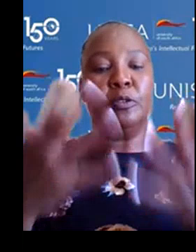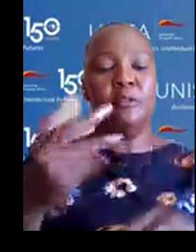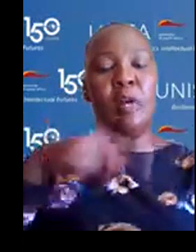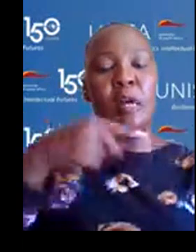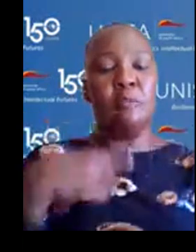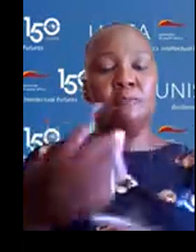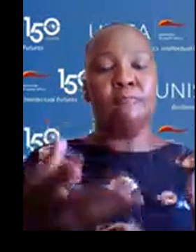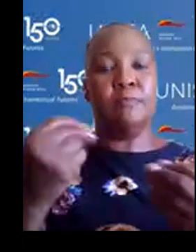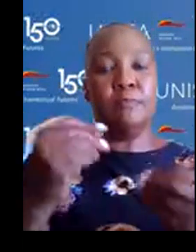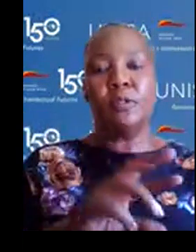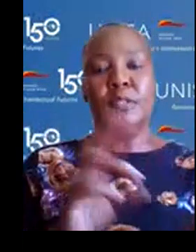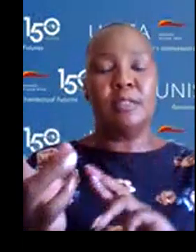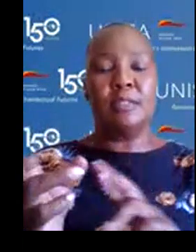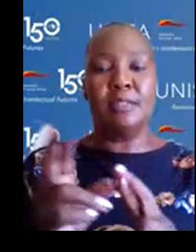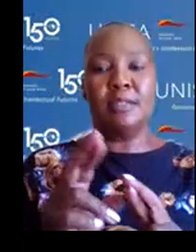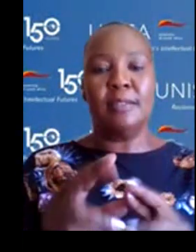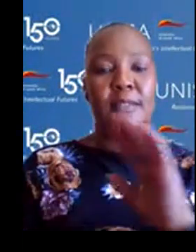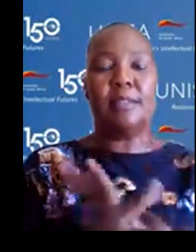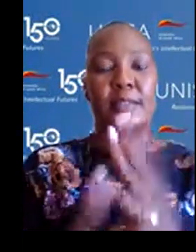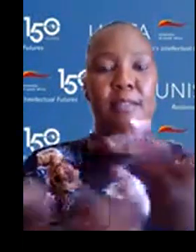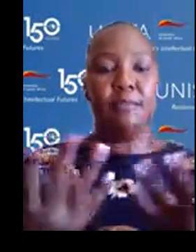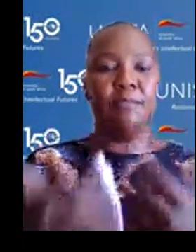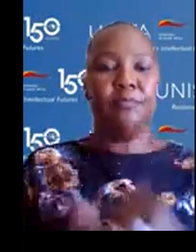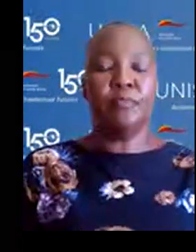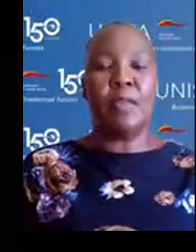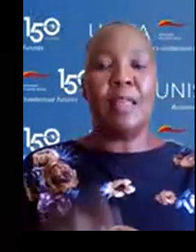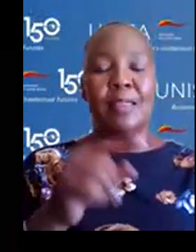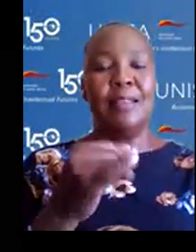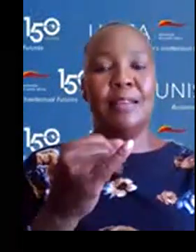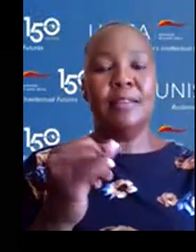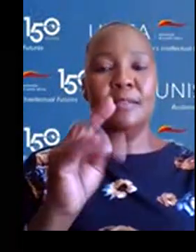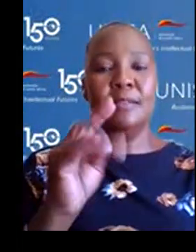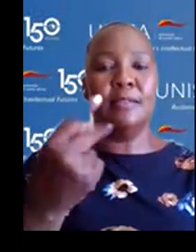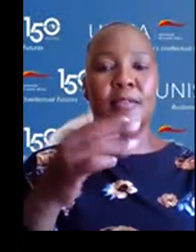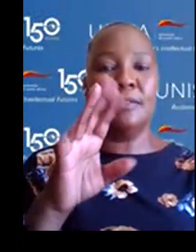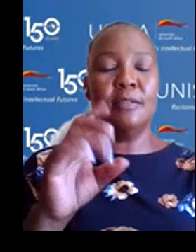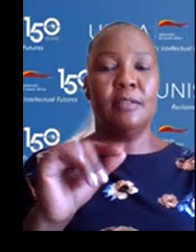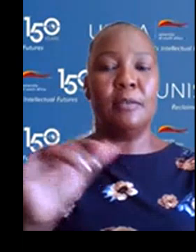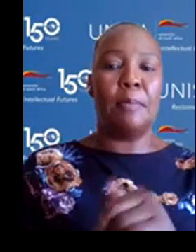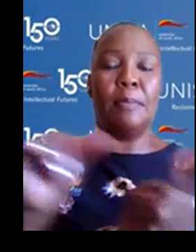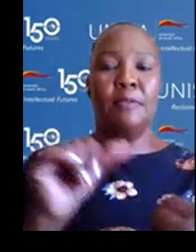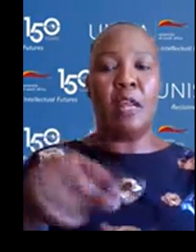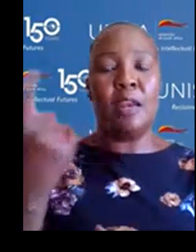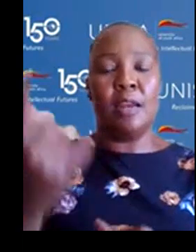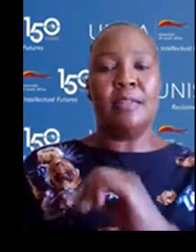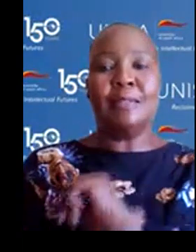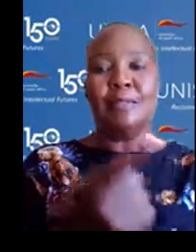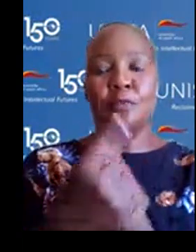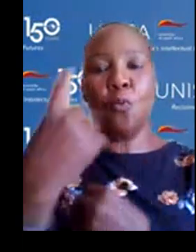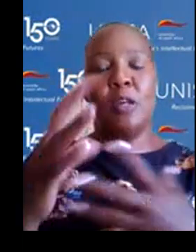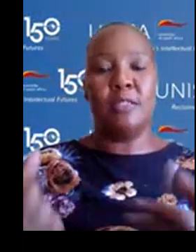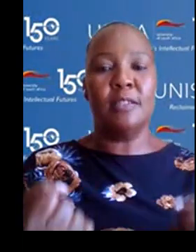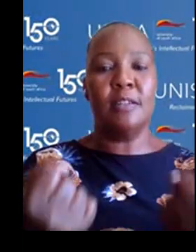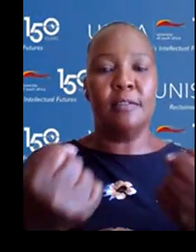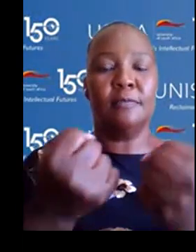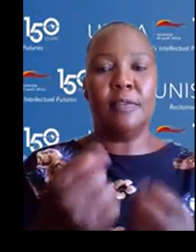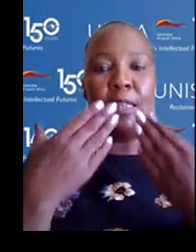section. So with that, Ingrid, hand back to you for the next section on OneDrive. Thanks,